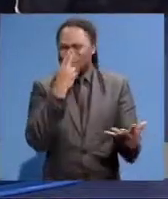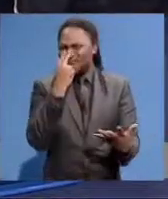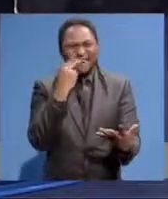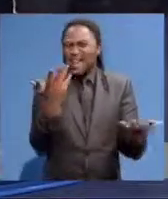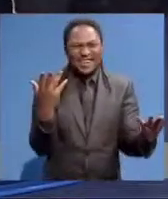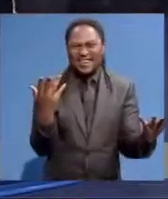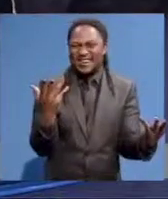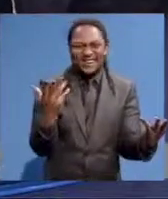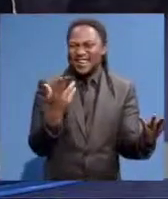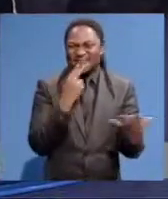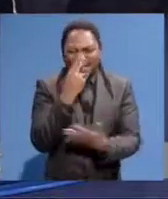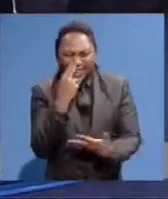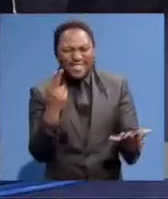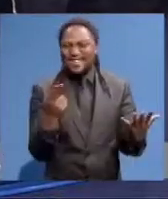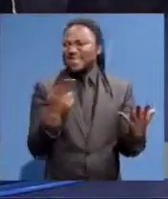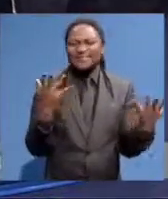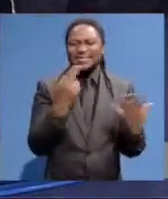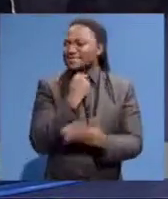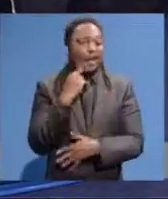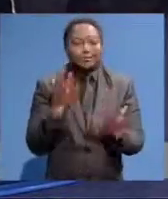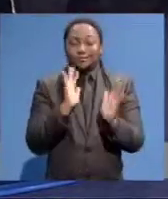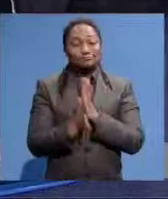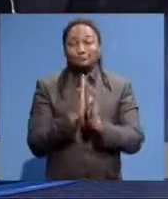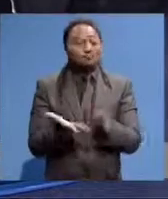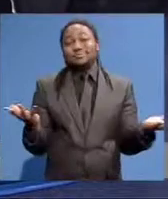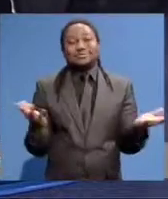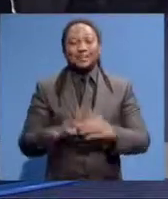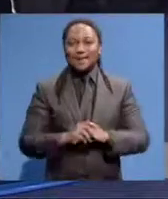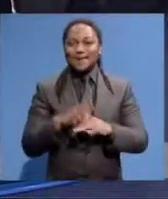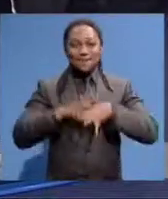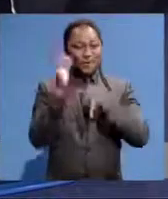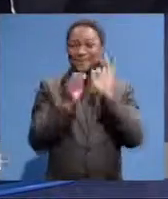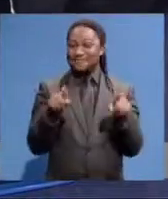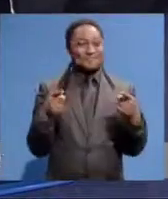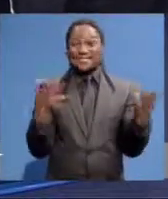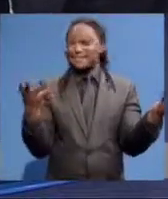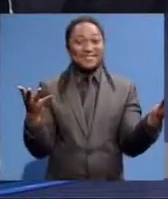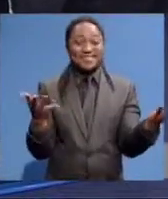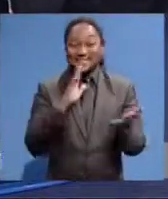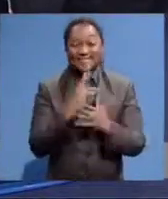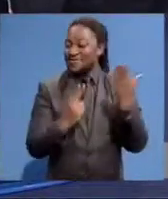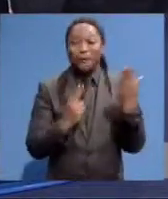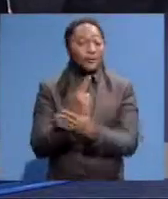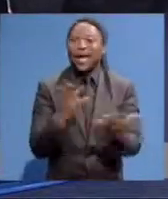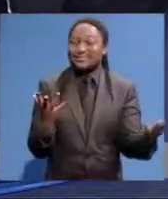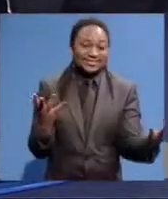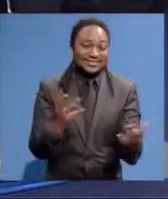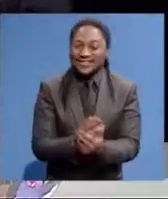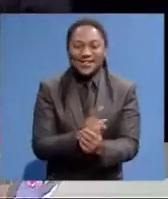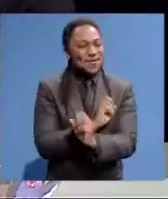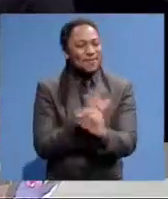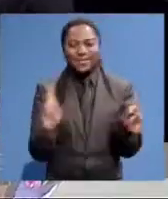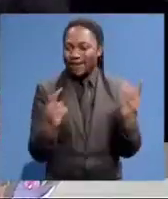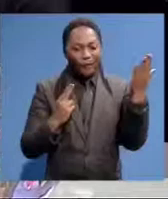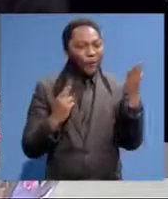khole monate. Finish and clap. Sure. What else are you gonna say? Yeah. That's an honest account. You can't fault him